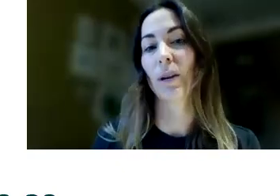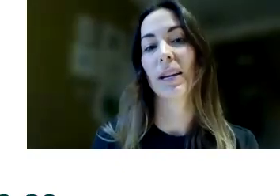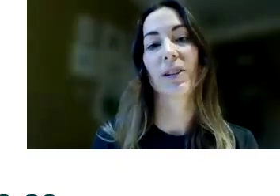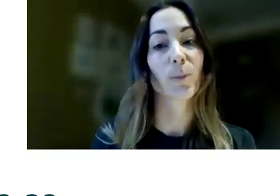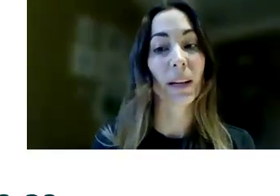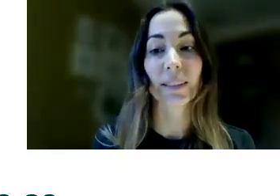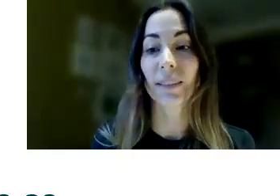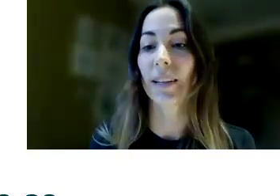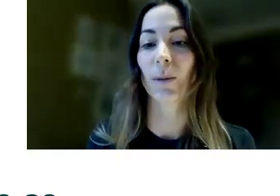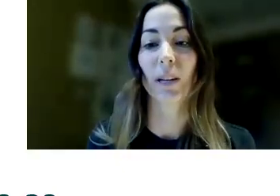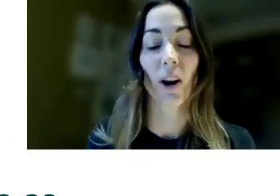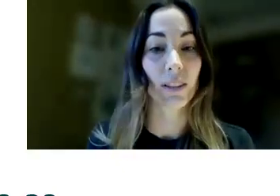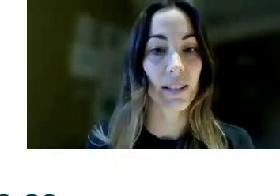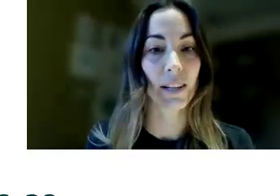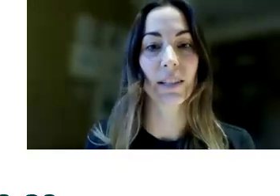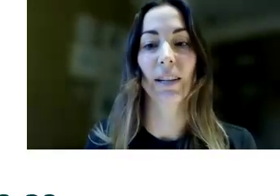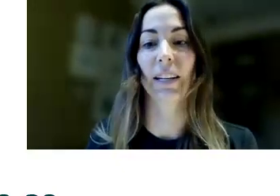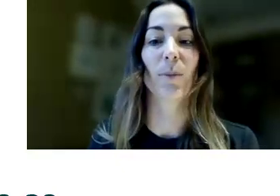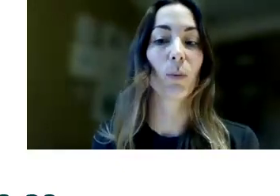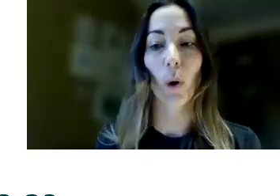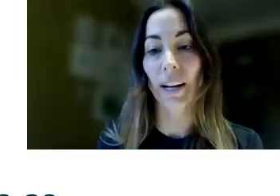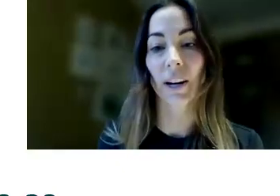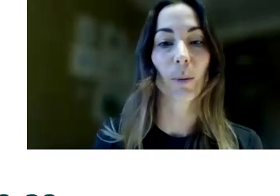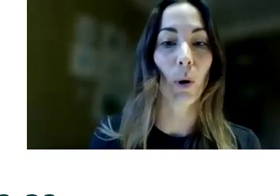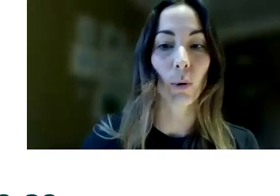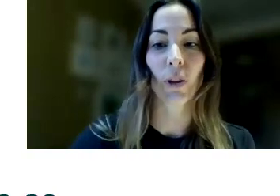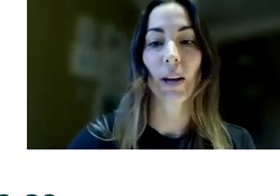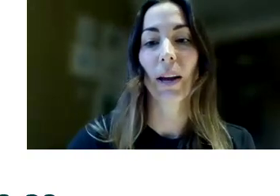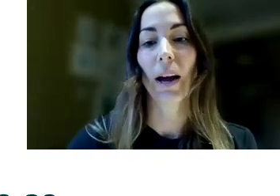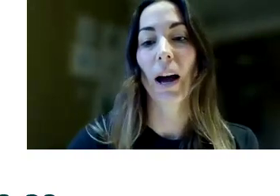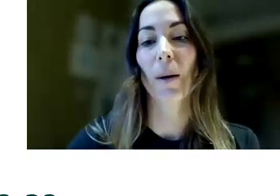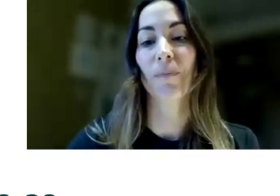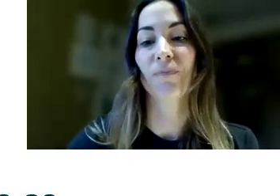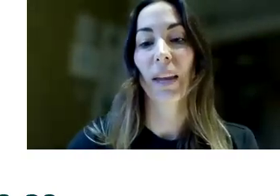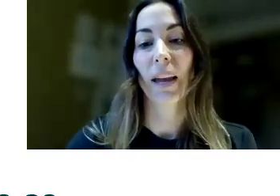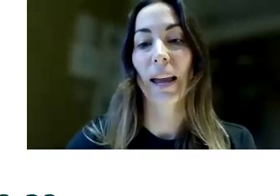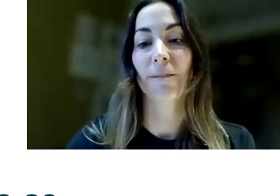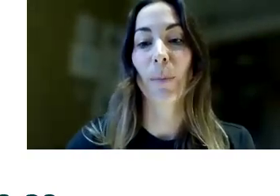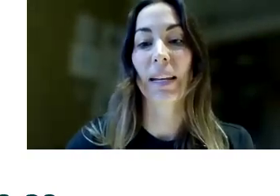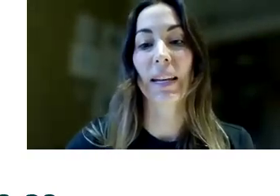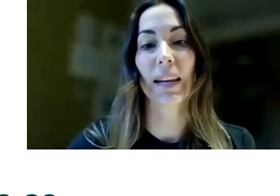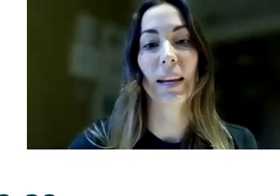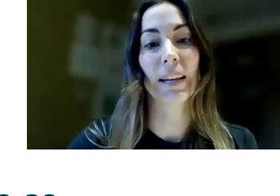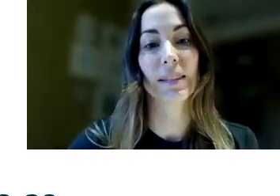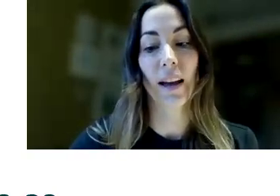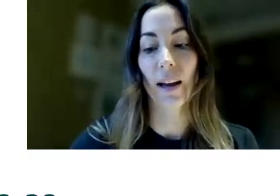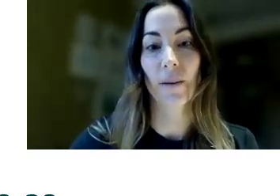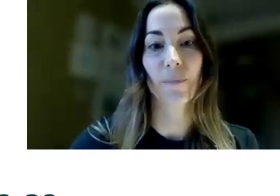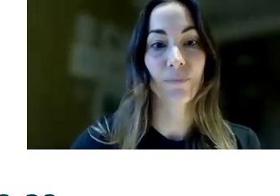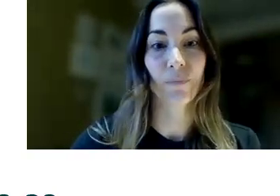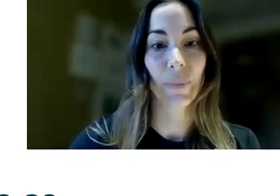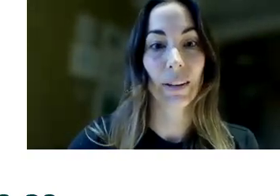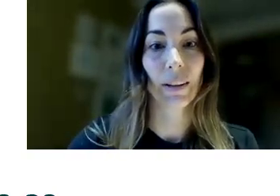It can be intermittent, it can be constant, it can be in one ear or both. And for many, it's